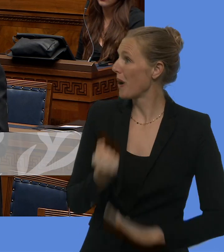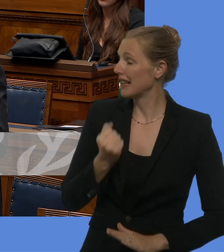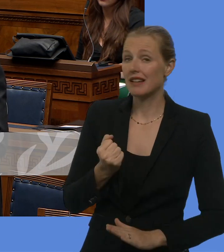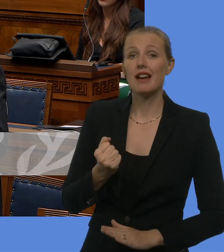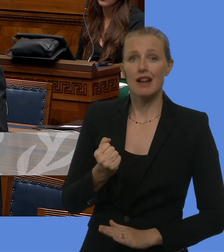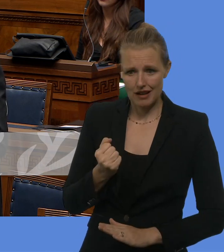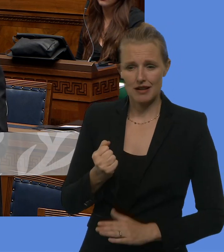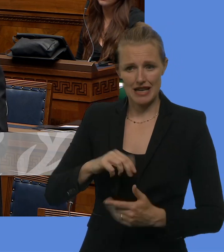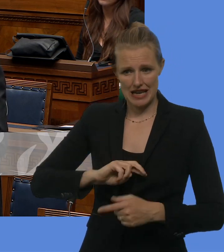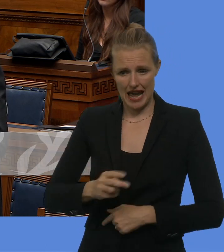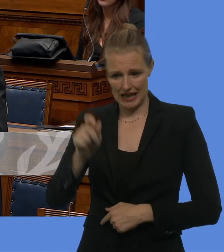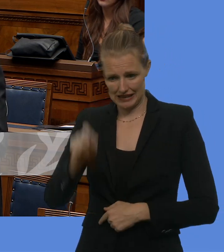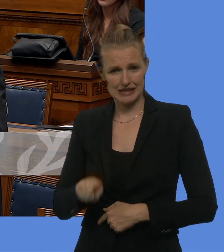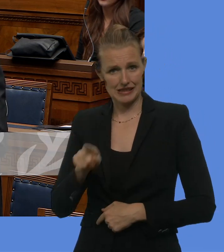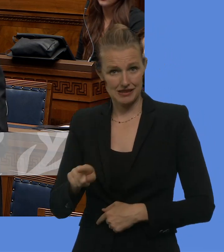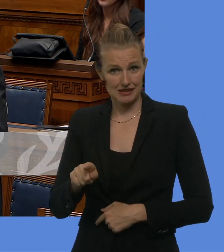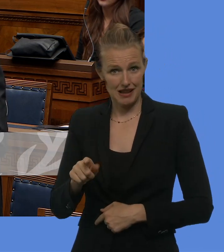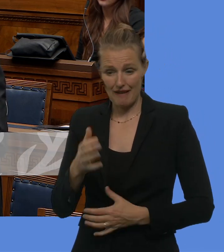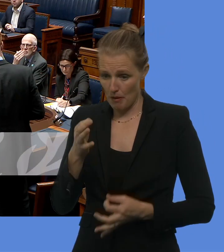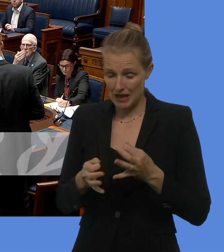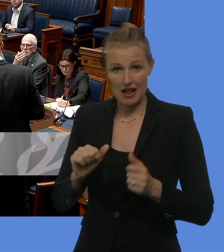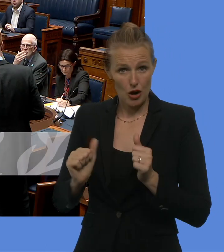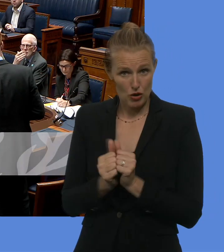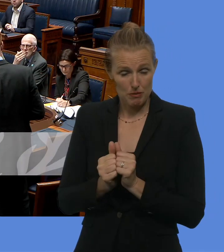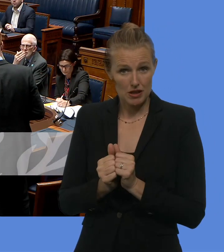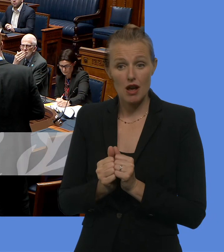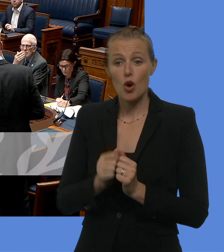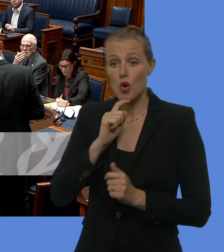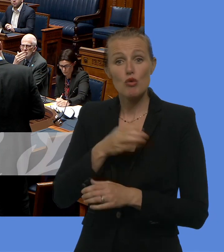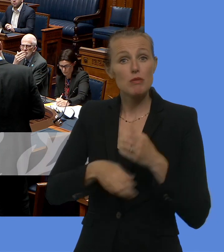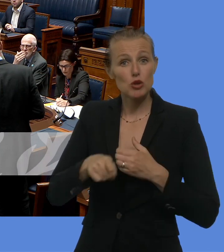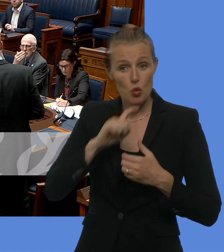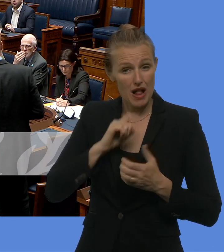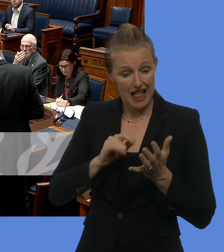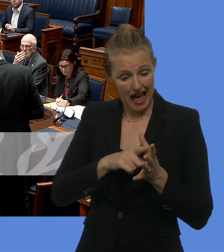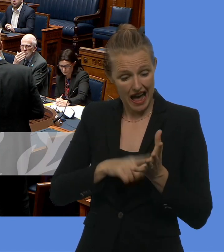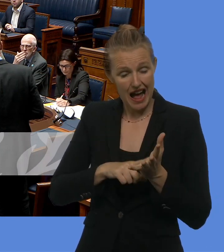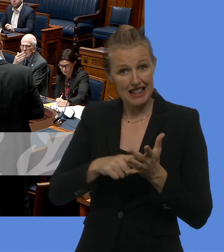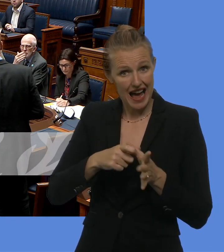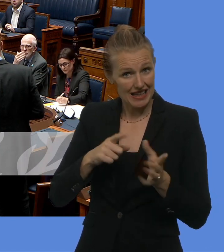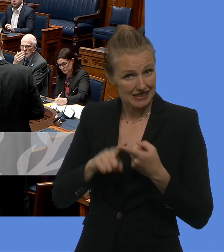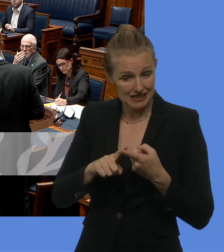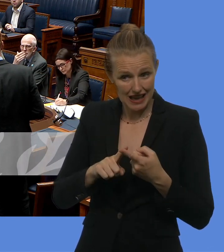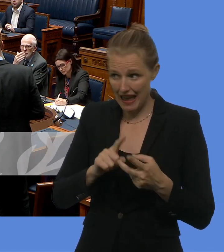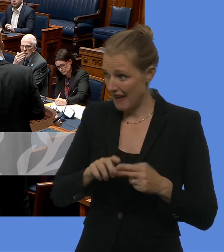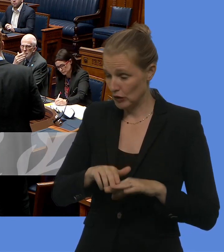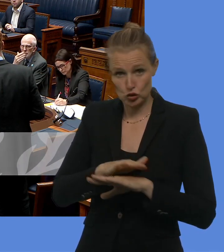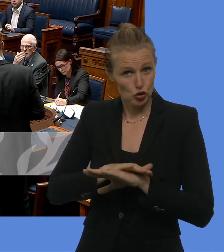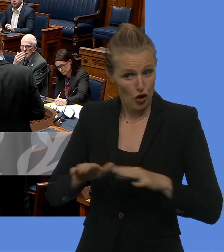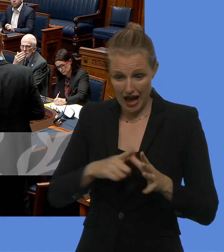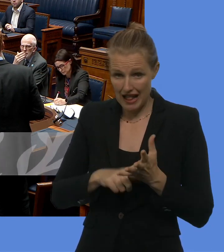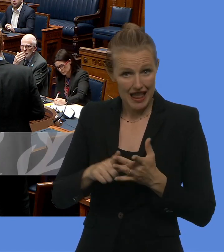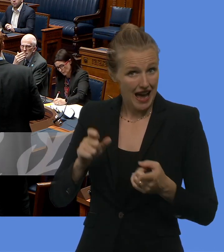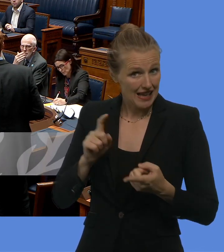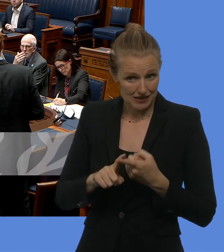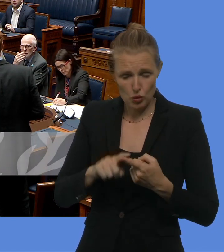a political agreement that will be an Alliance Party representative who replaces you? And if there isn't an agreement that an Alliance Party representative will replace you in that election,